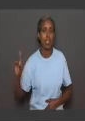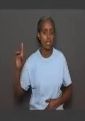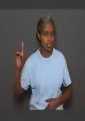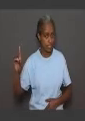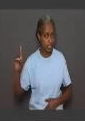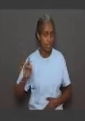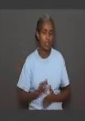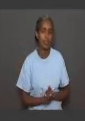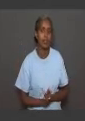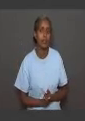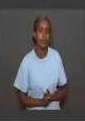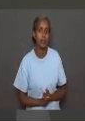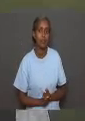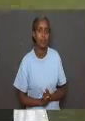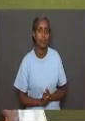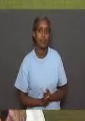B1d.